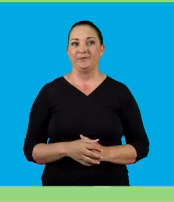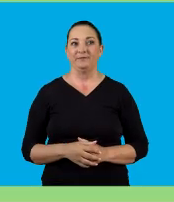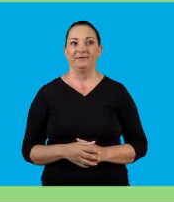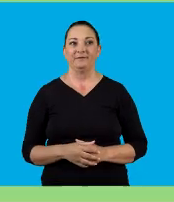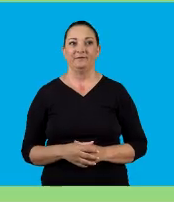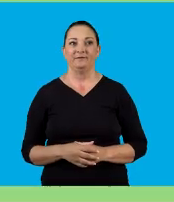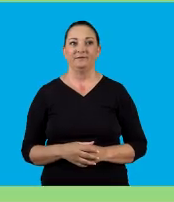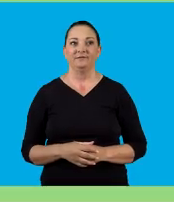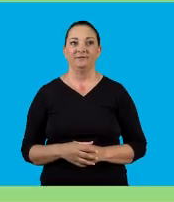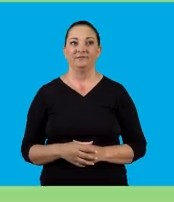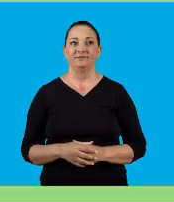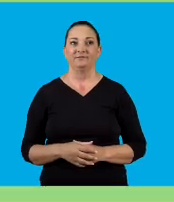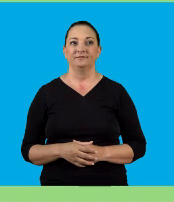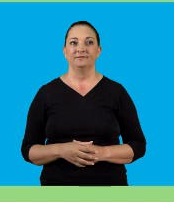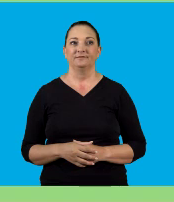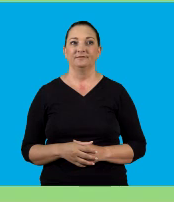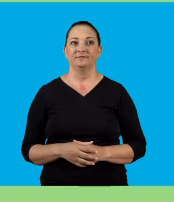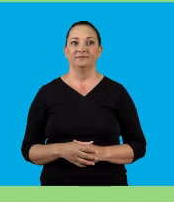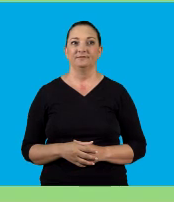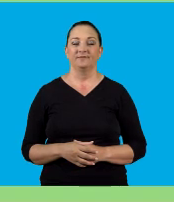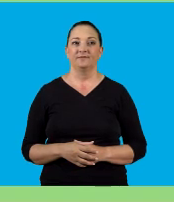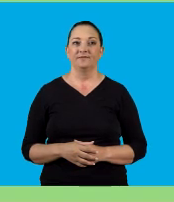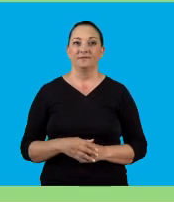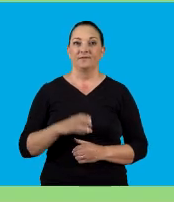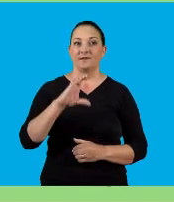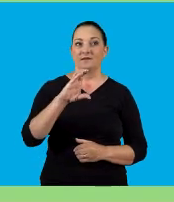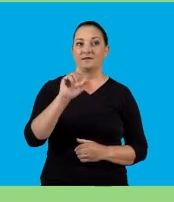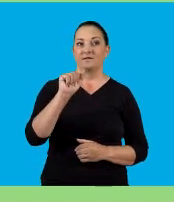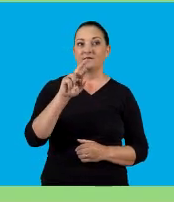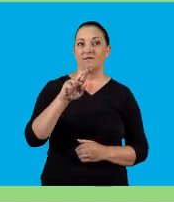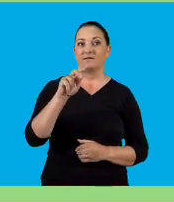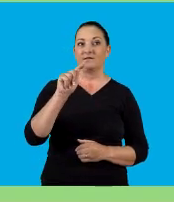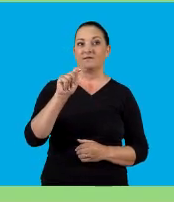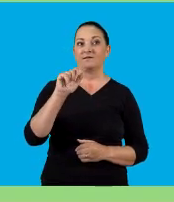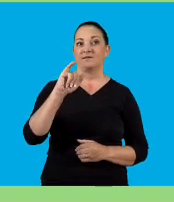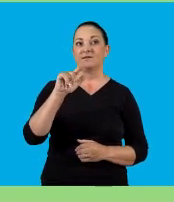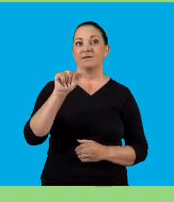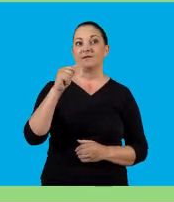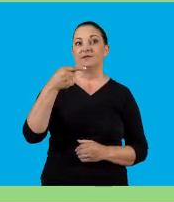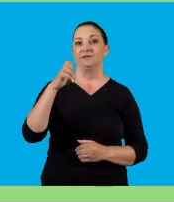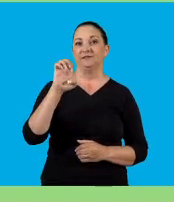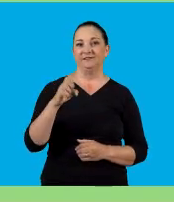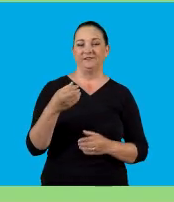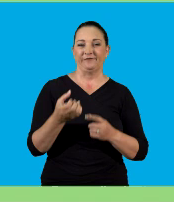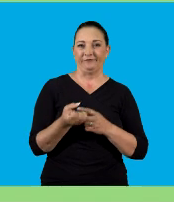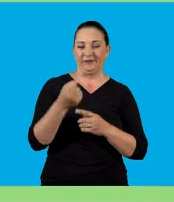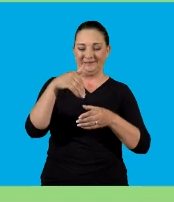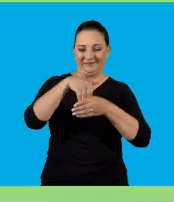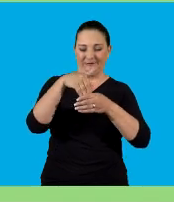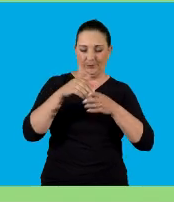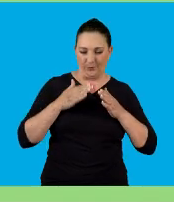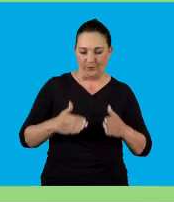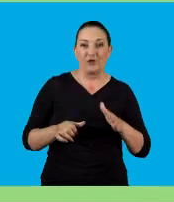4. It asks, what is the importance of cartilage found in the